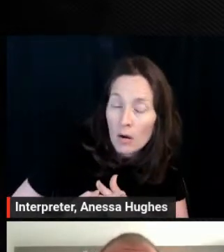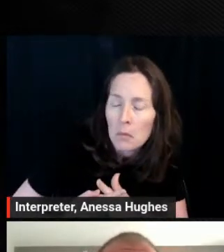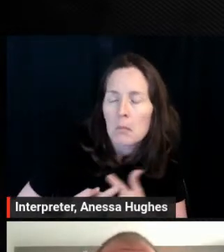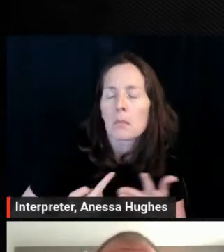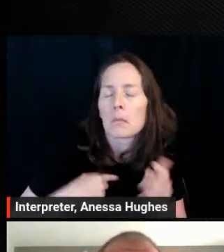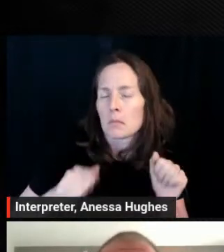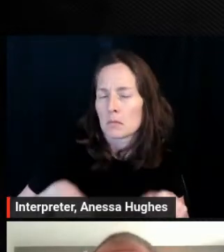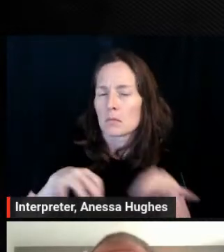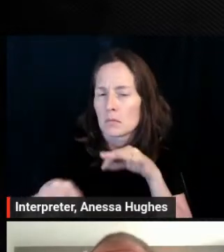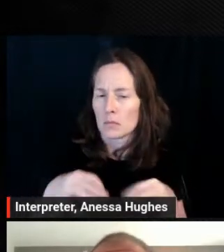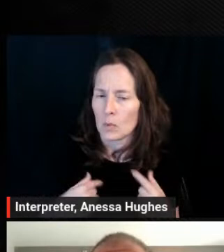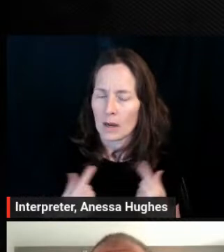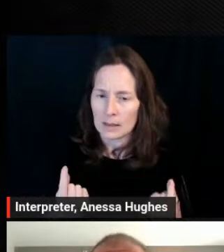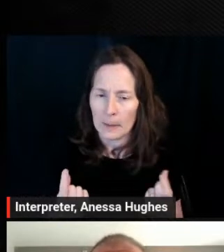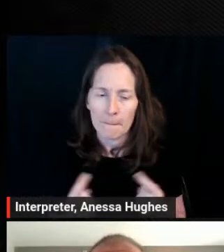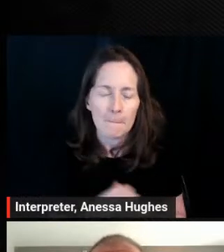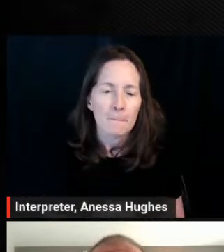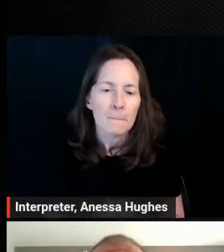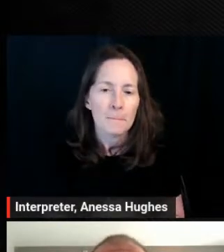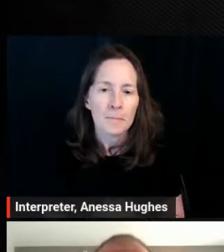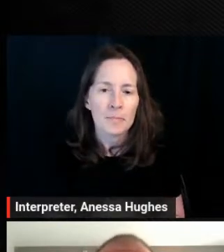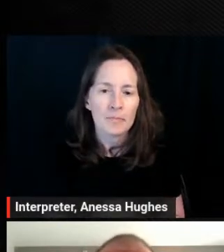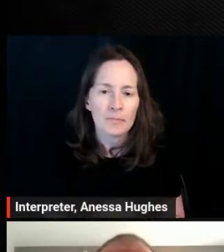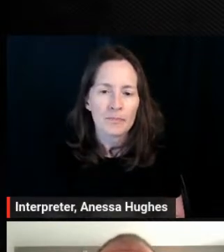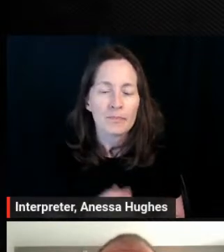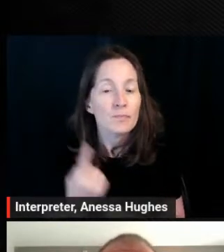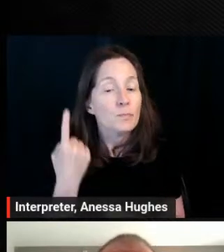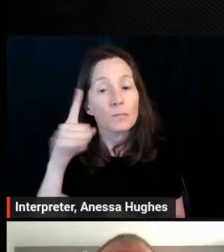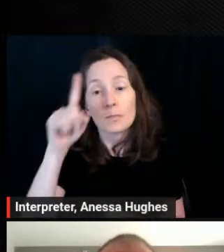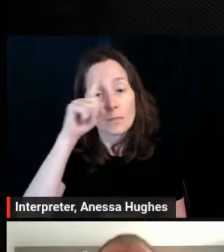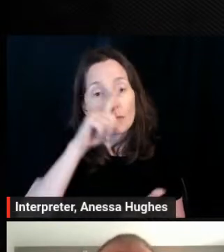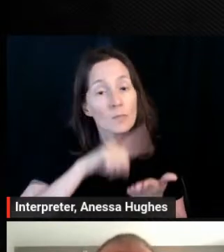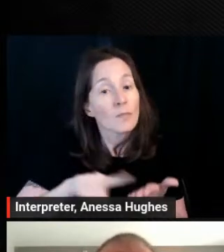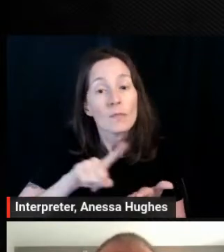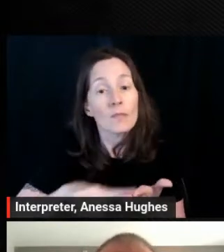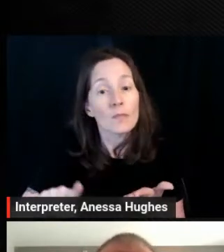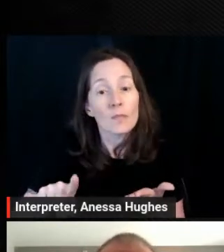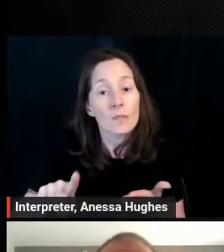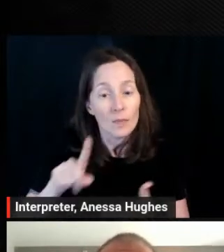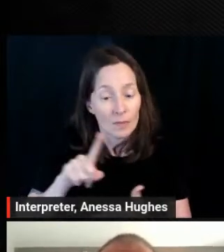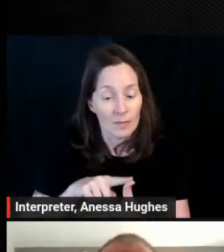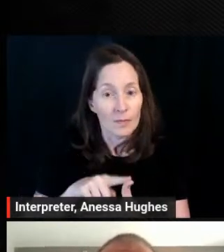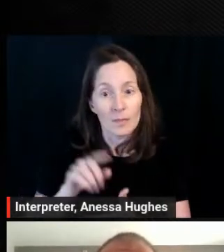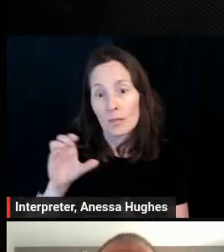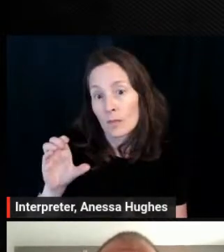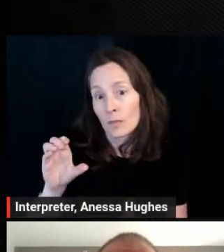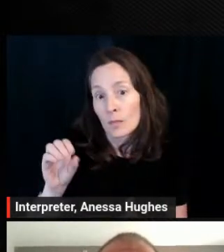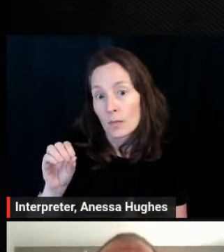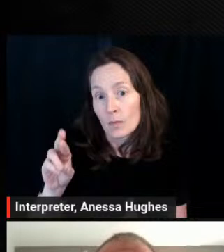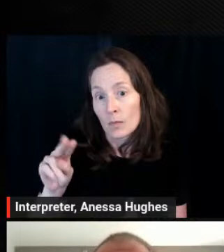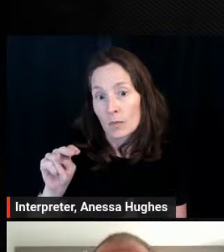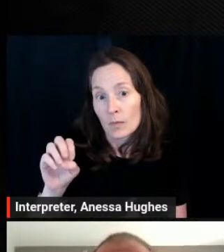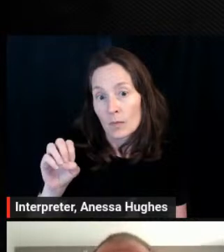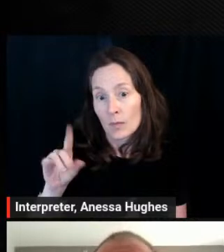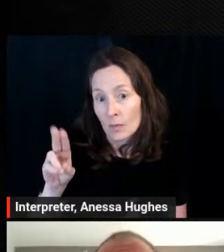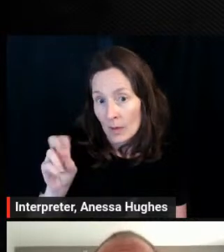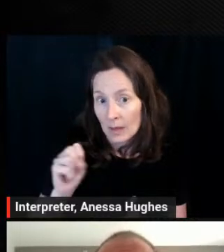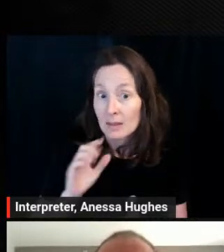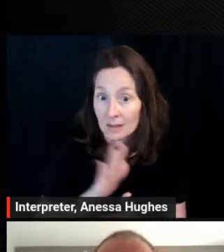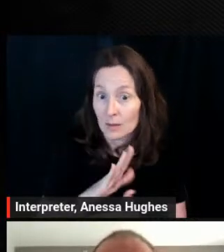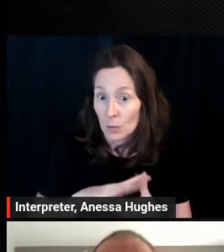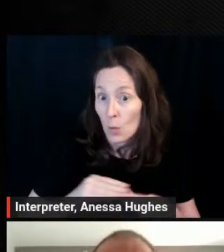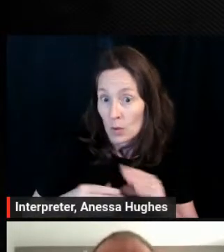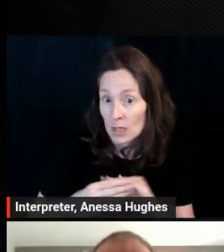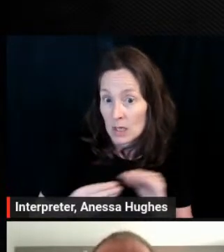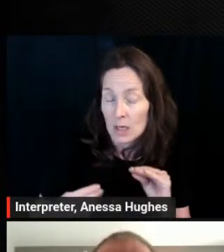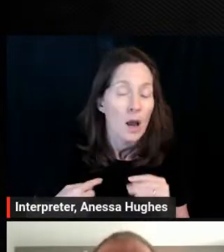To reconstruct Cornelius's journey along America's reverse Underground Railroad, I began by wringing